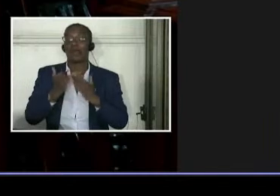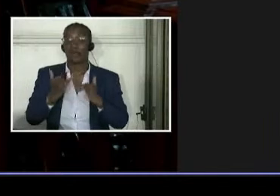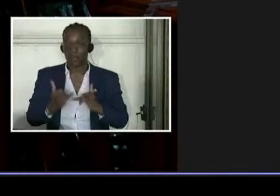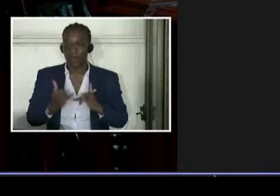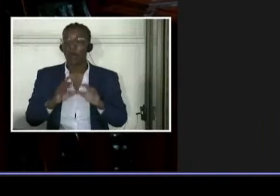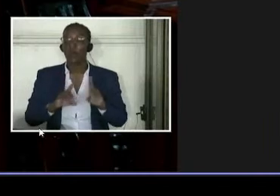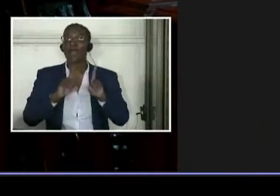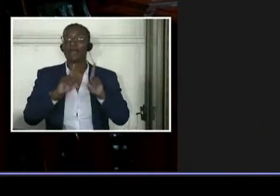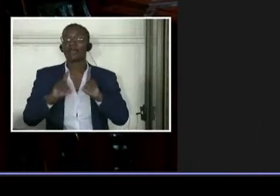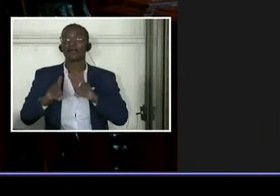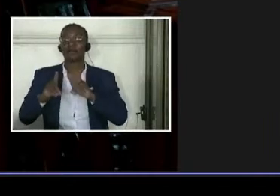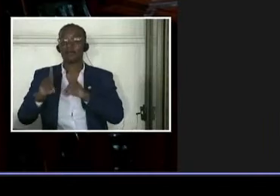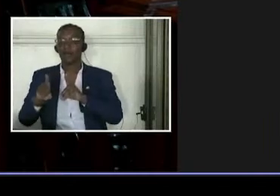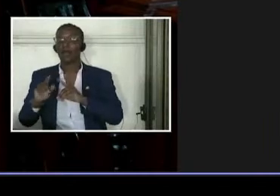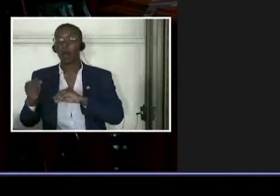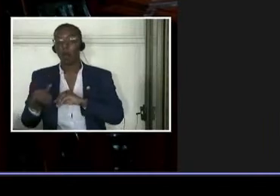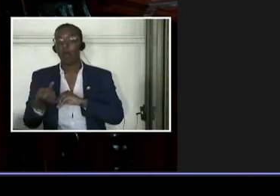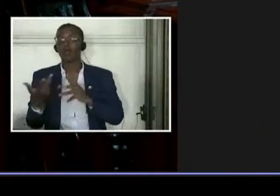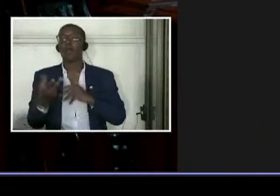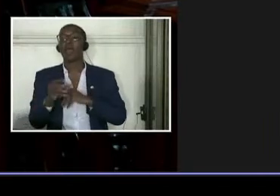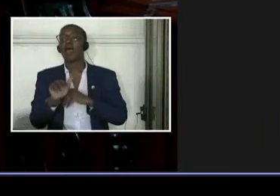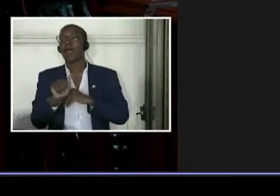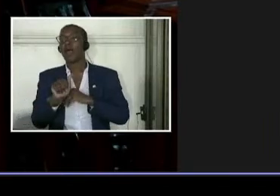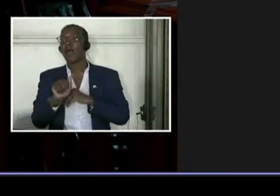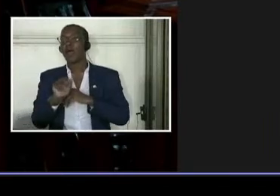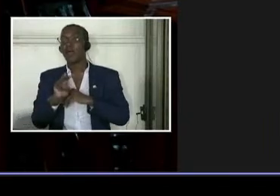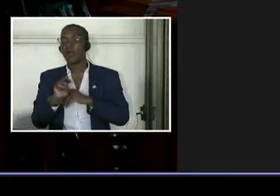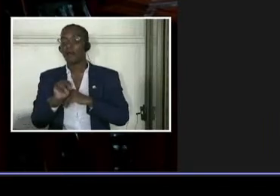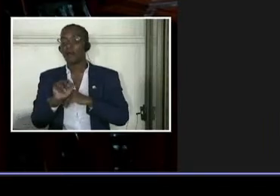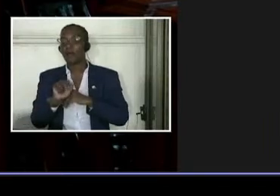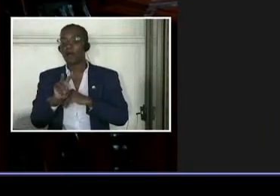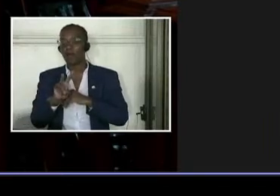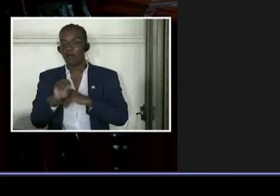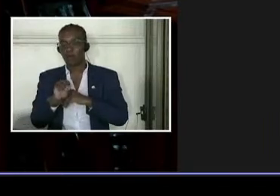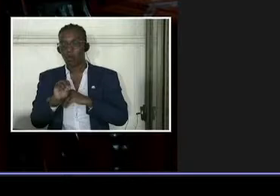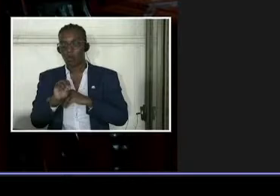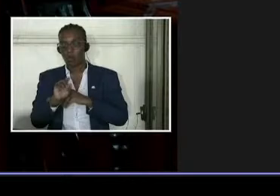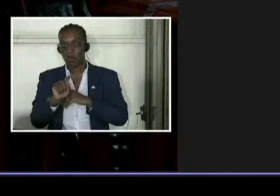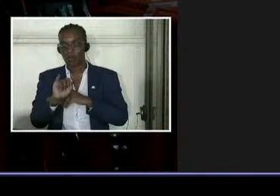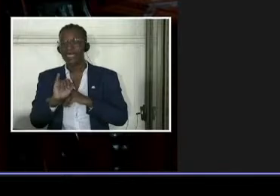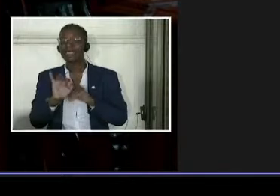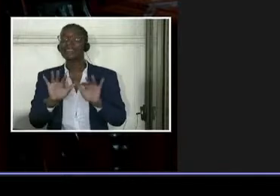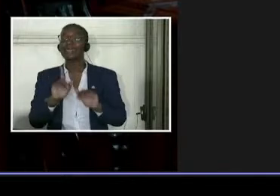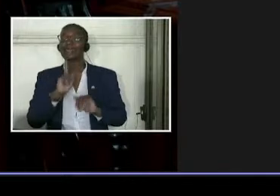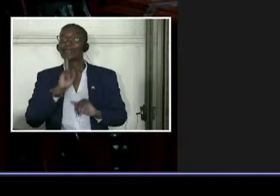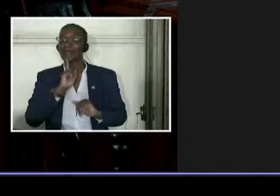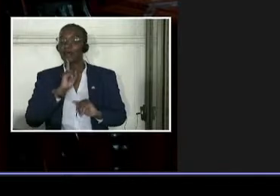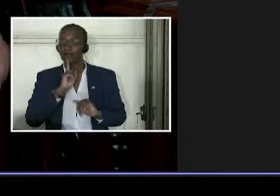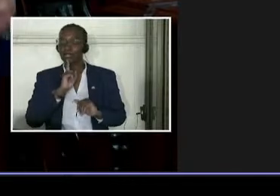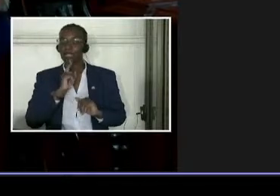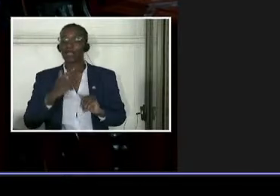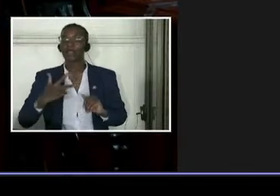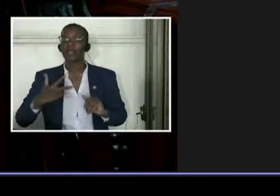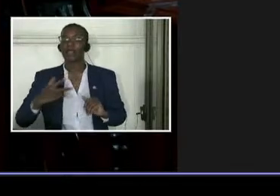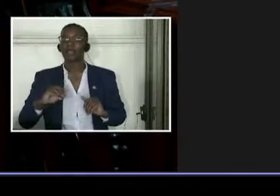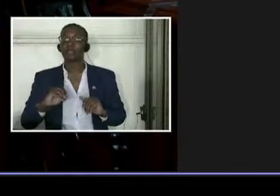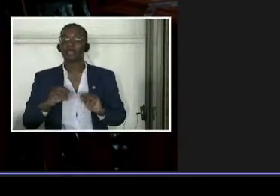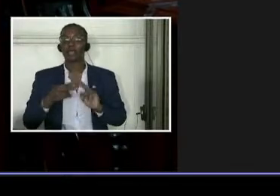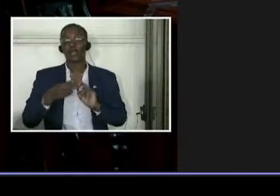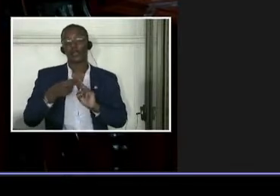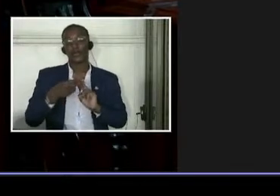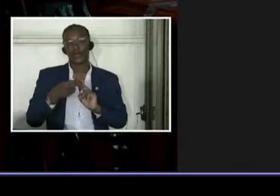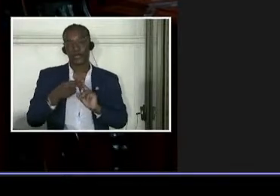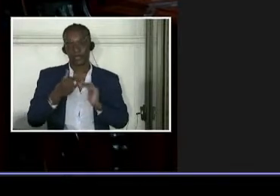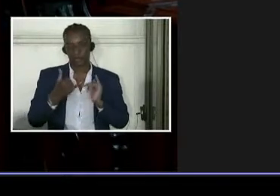our delivery plans in Amawoti. Inner city regeneration in eThekwini, 10,580 units, because we want